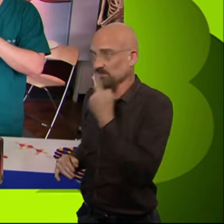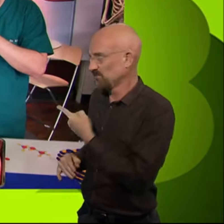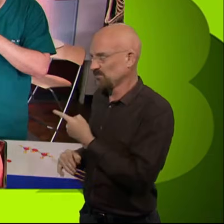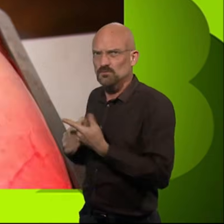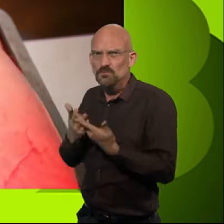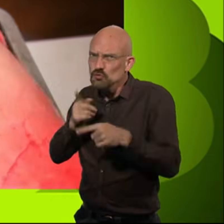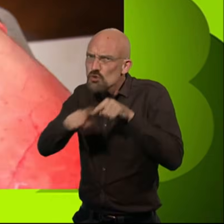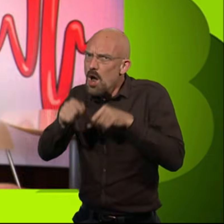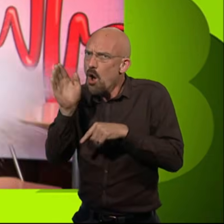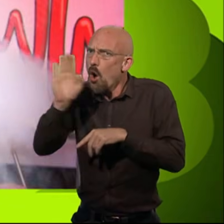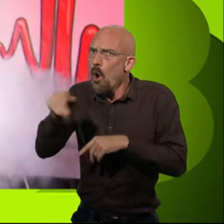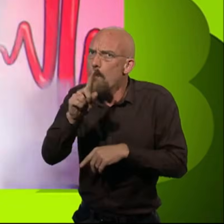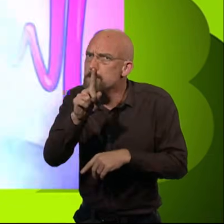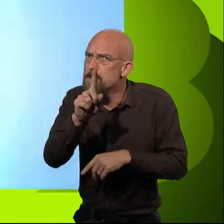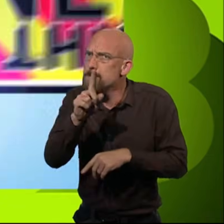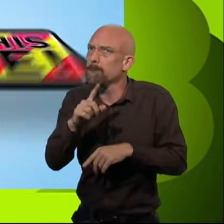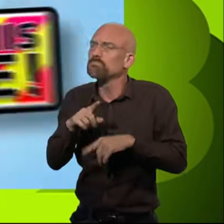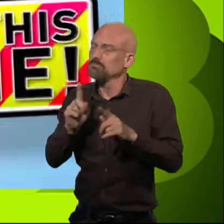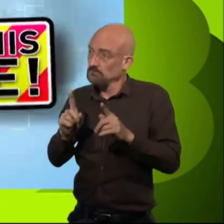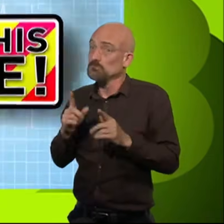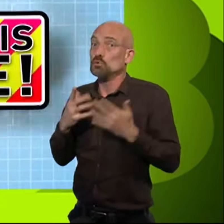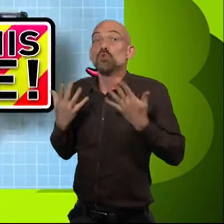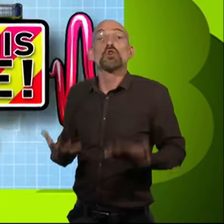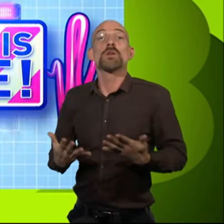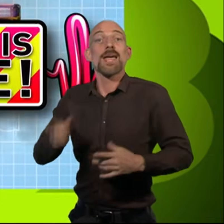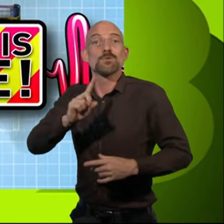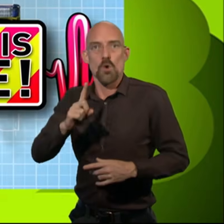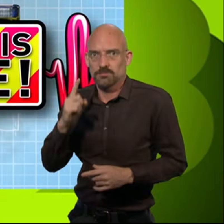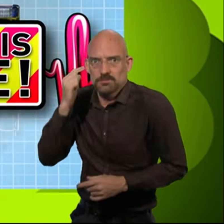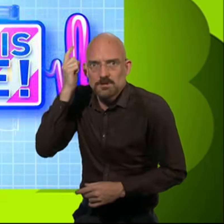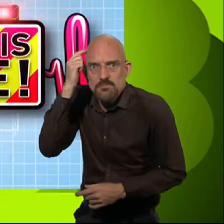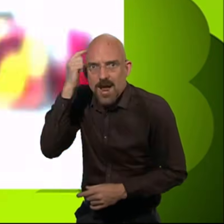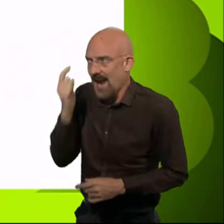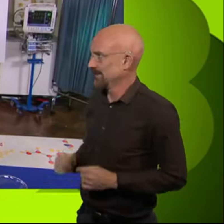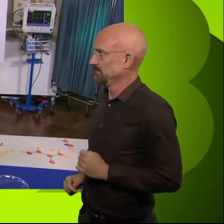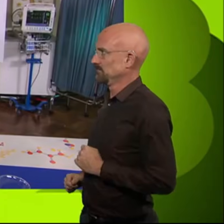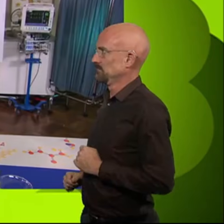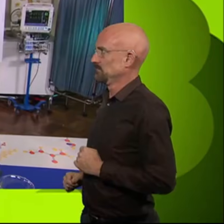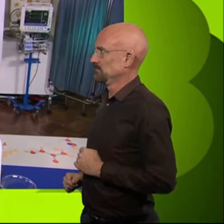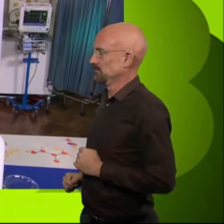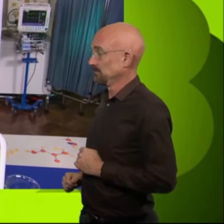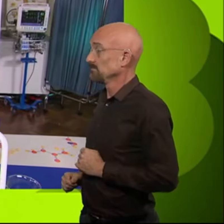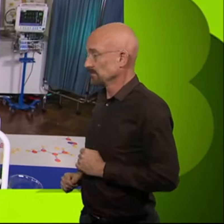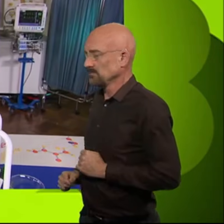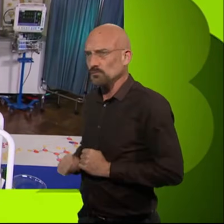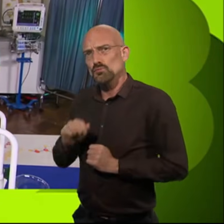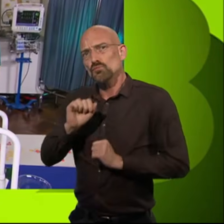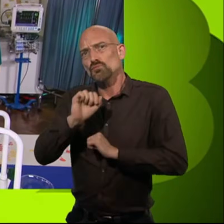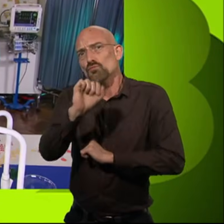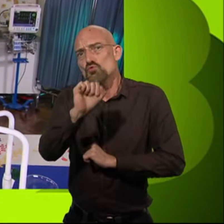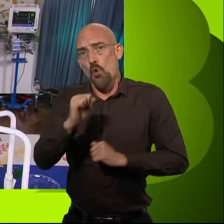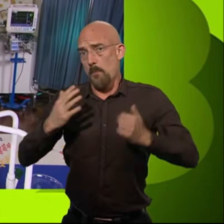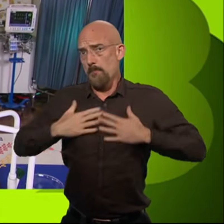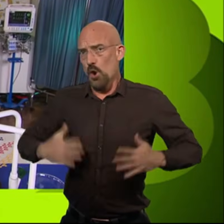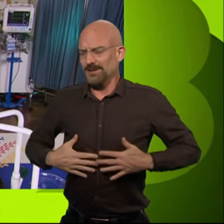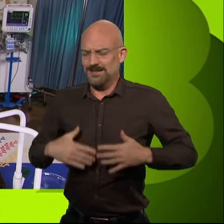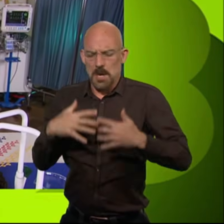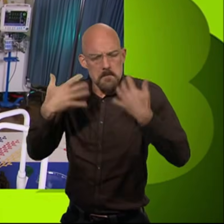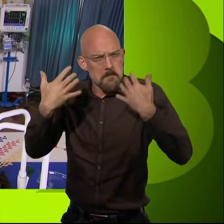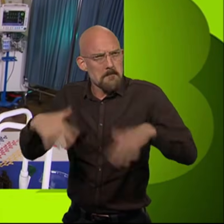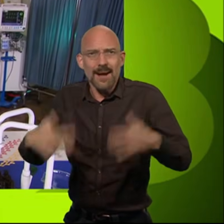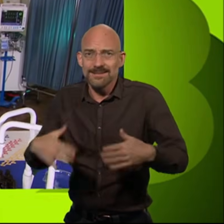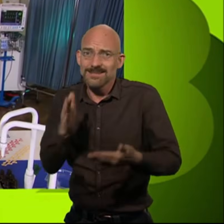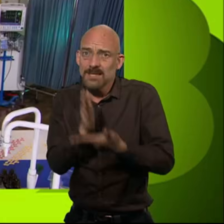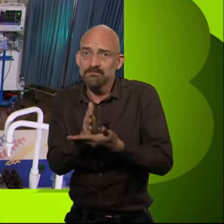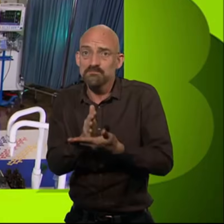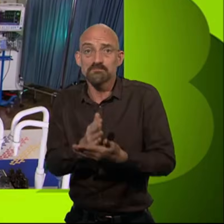don't try anything you see here at home. Today, it's the brain. Your body is an amazing machine, but it